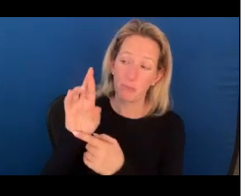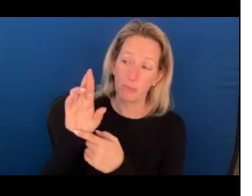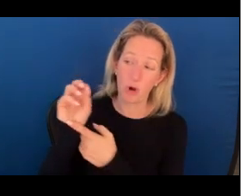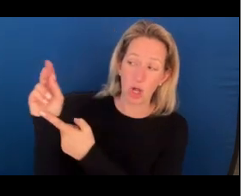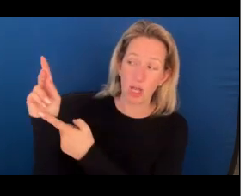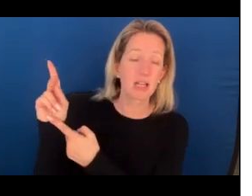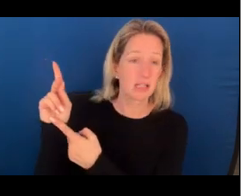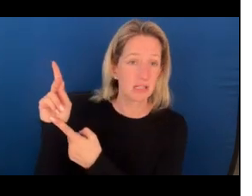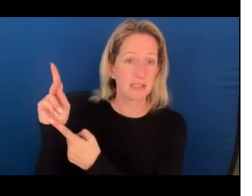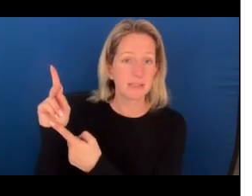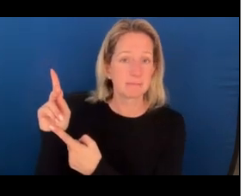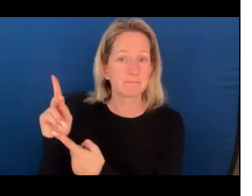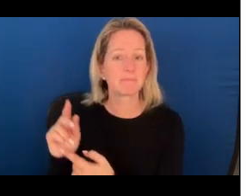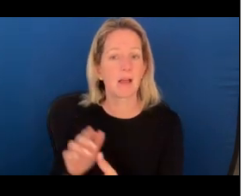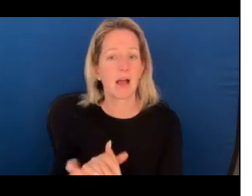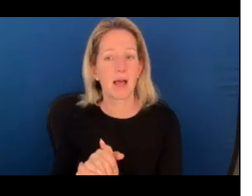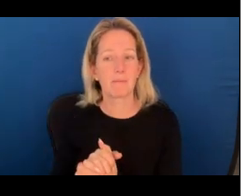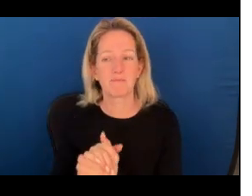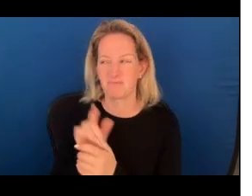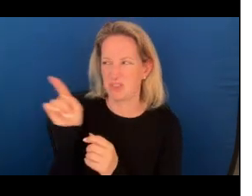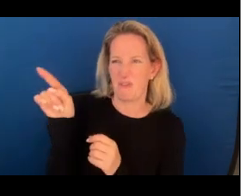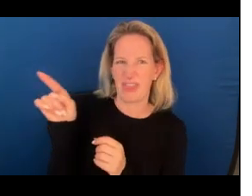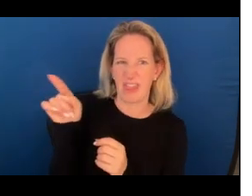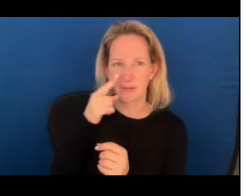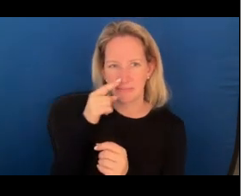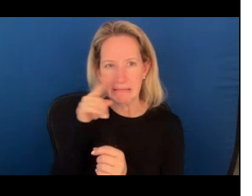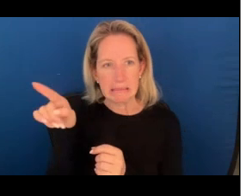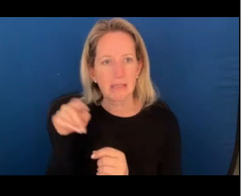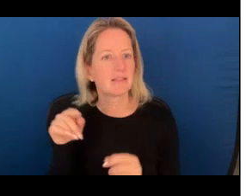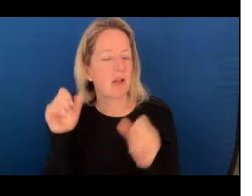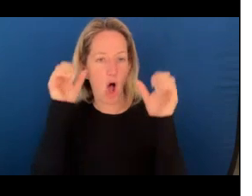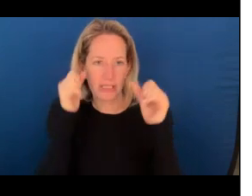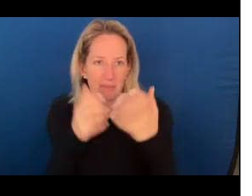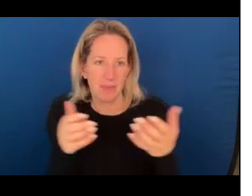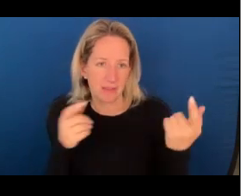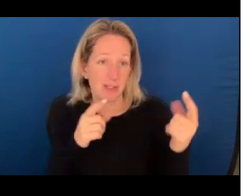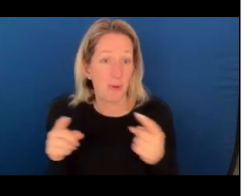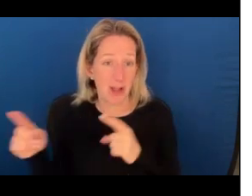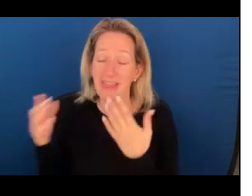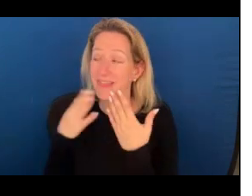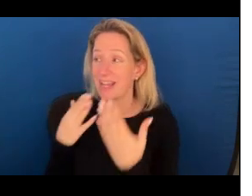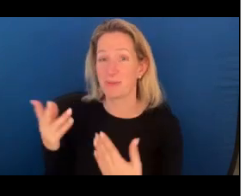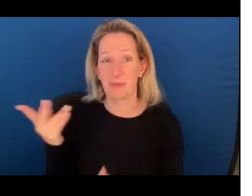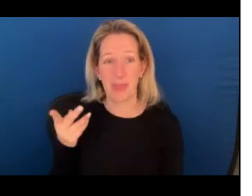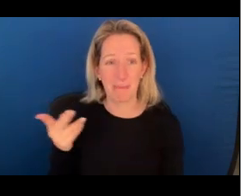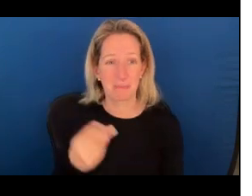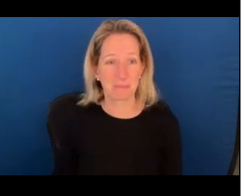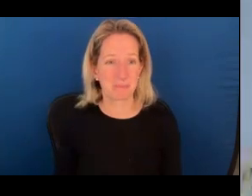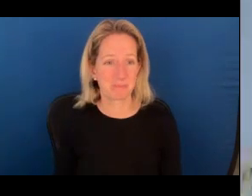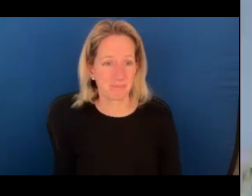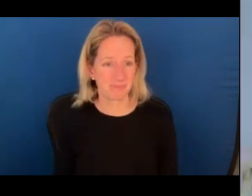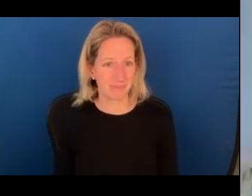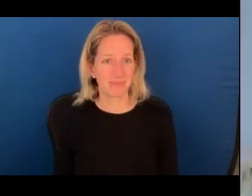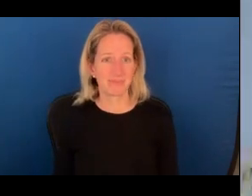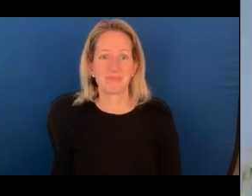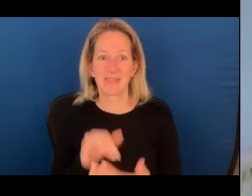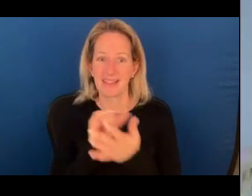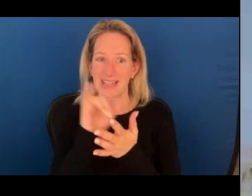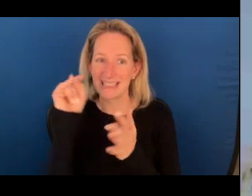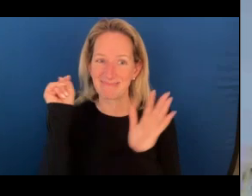because I was not there. But really awesome stuff going on, so thank you to them. Next. That's it. We're out of time for